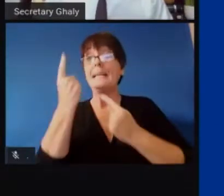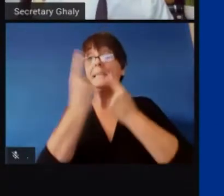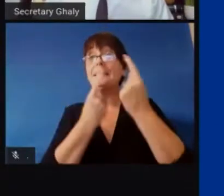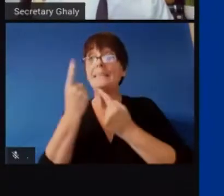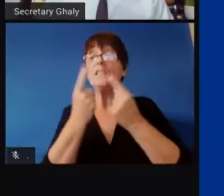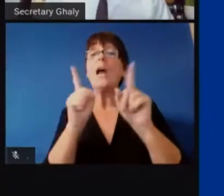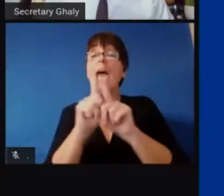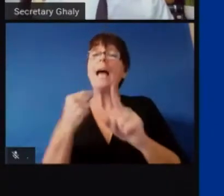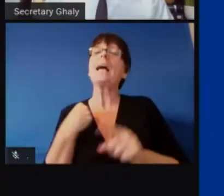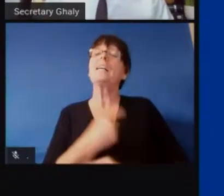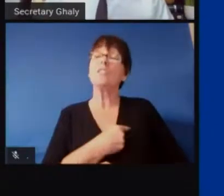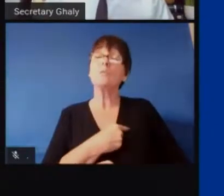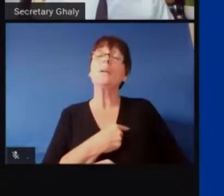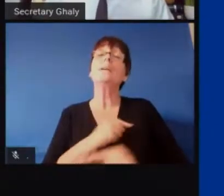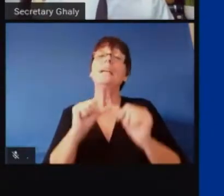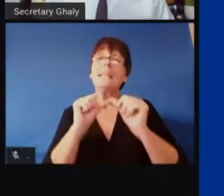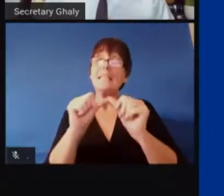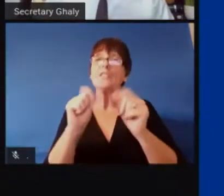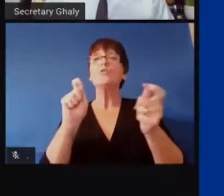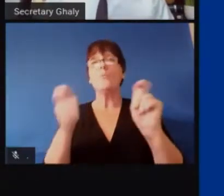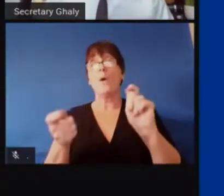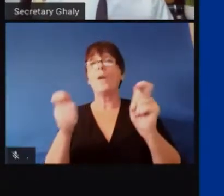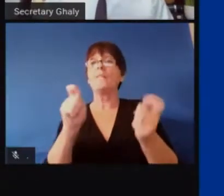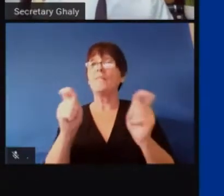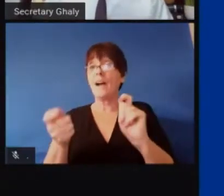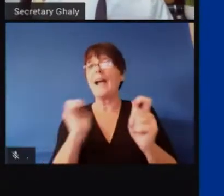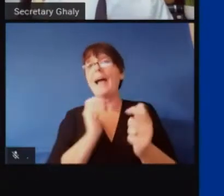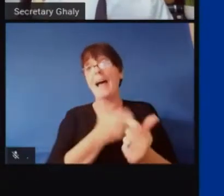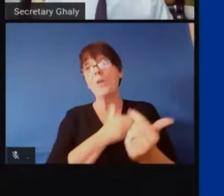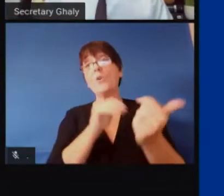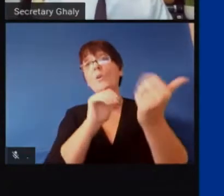we continue to modify our approach and